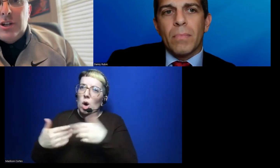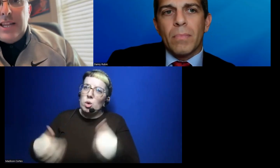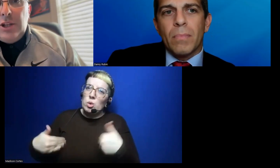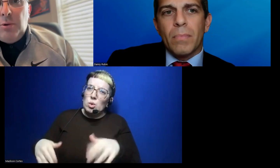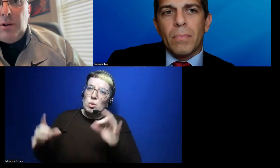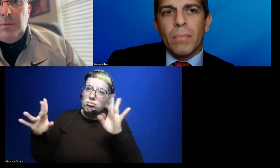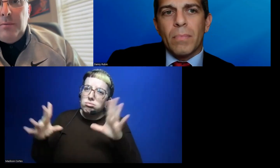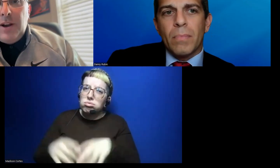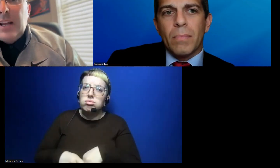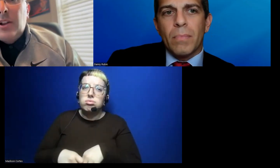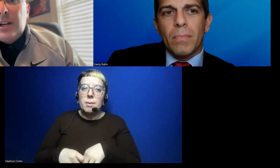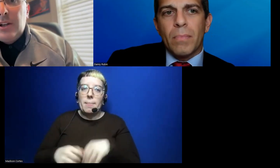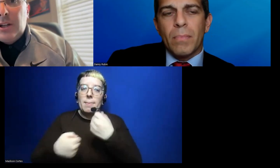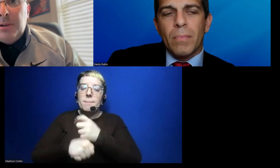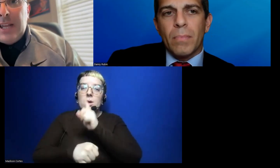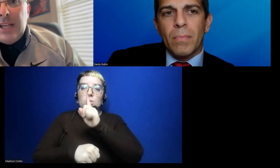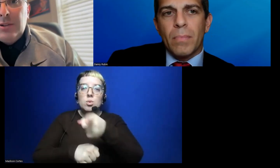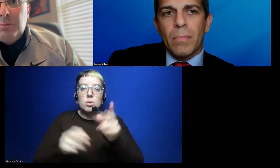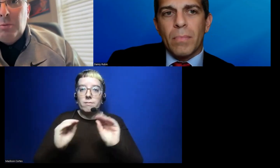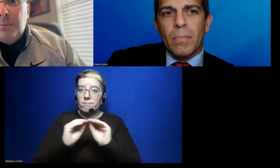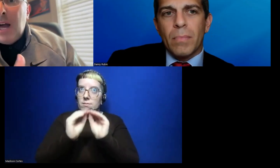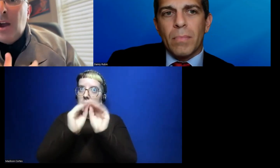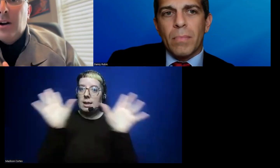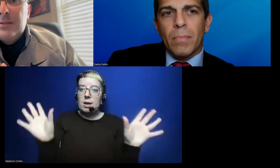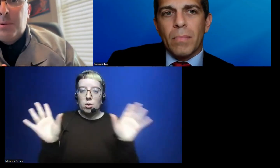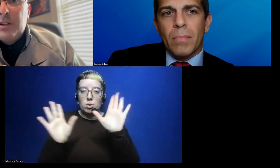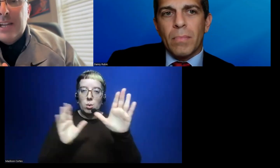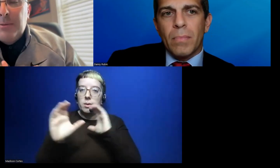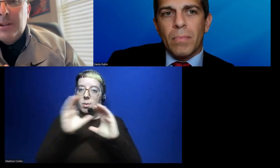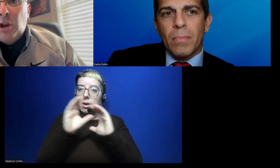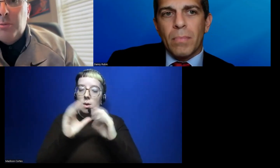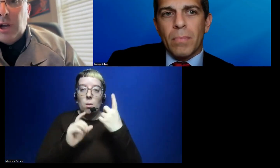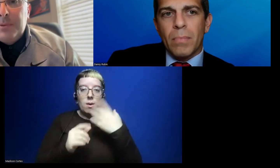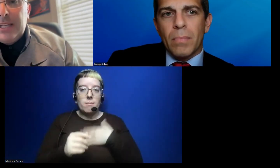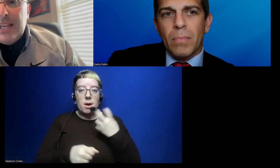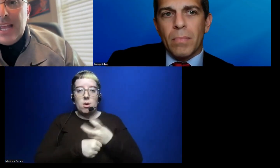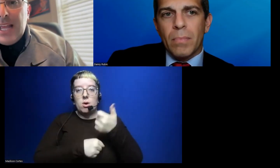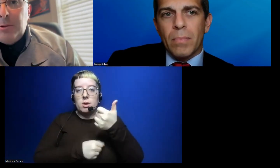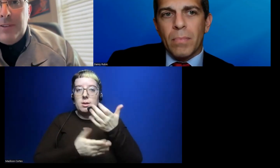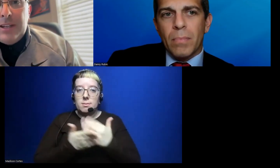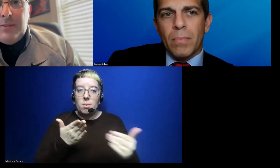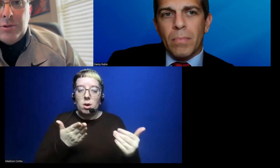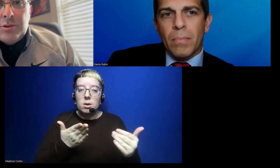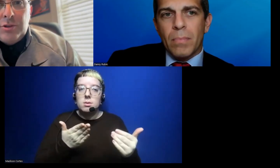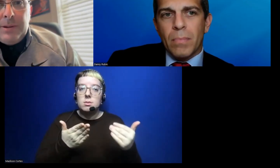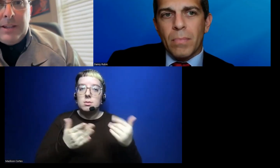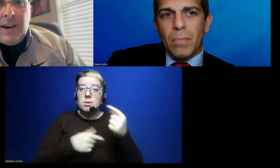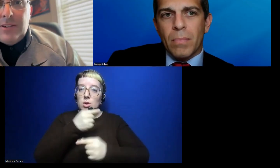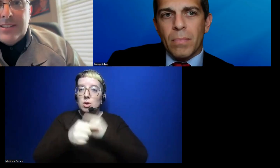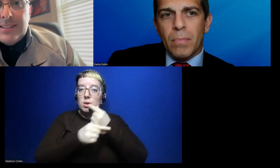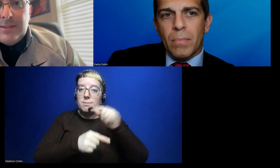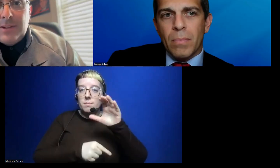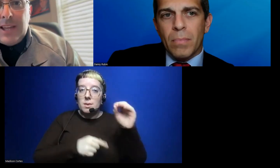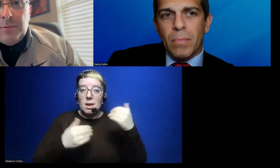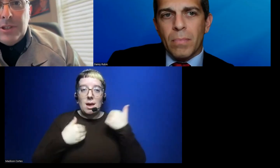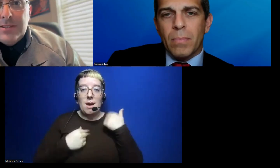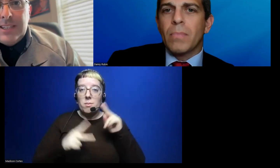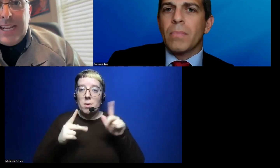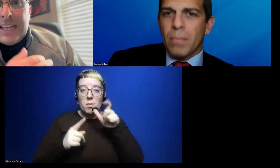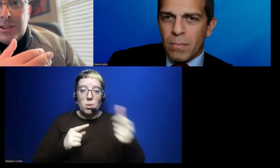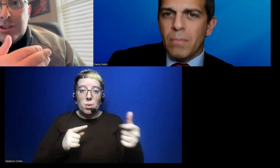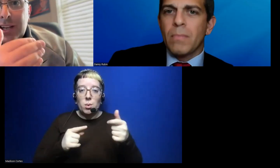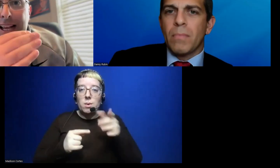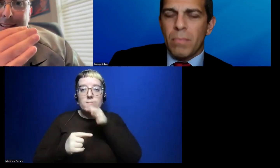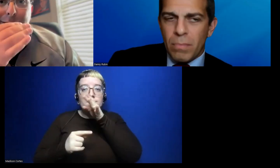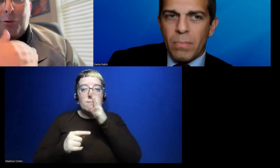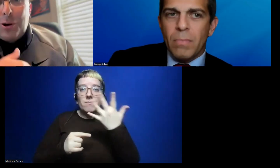make sure that you are very clear in your communication. One of my hardest parts now with a global company is we have individuals who speak 5 or 6 different languages, and